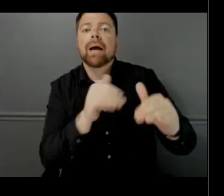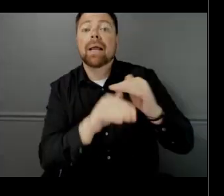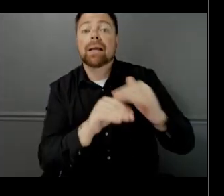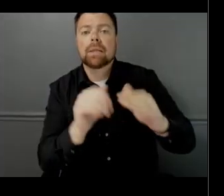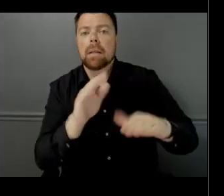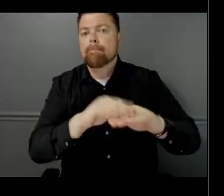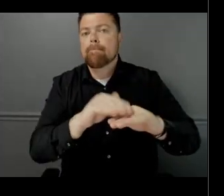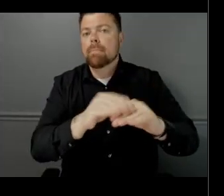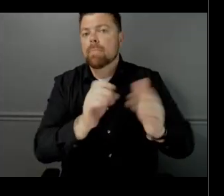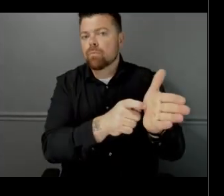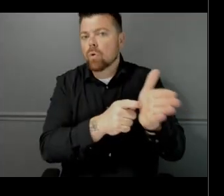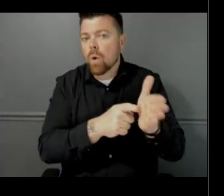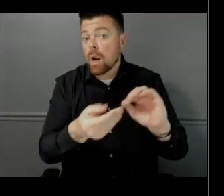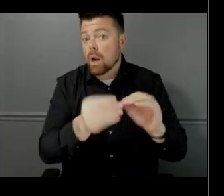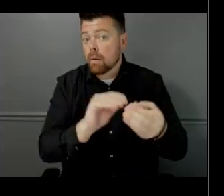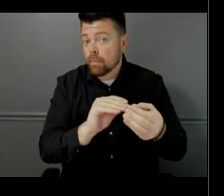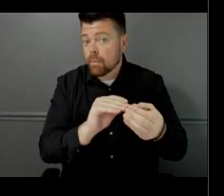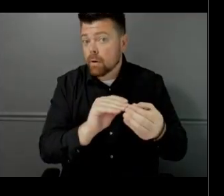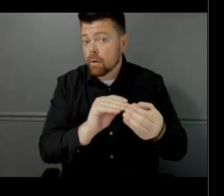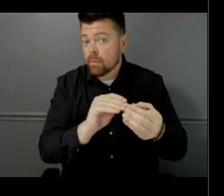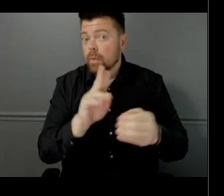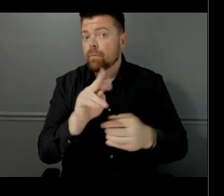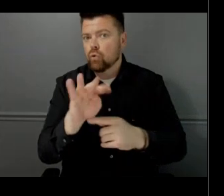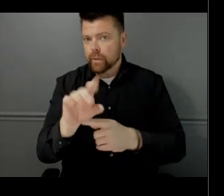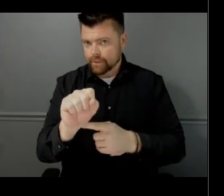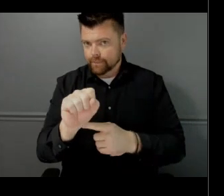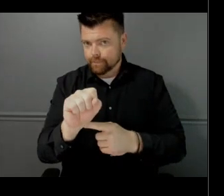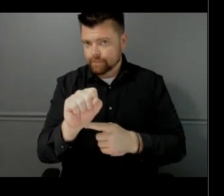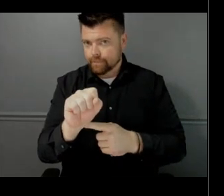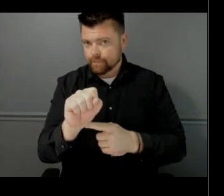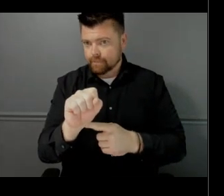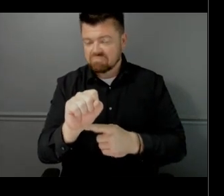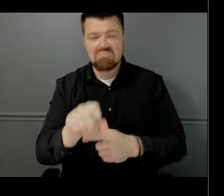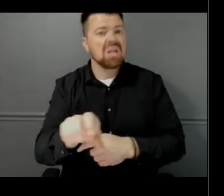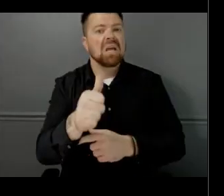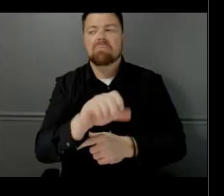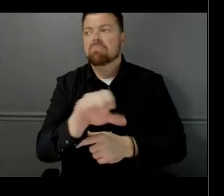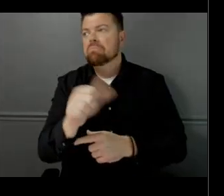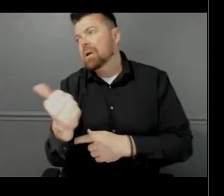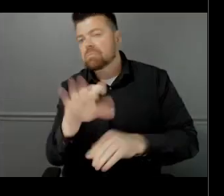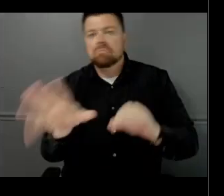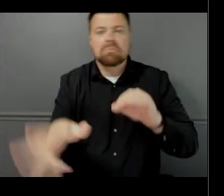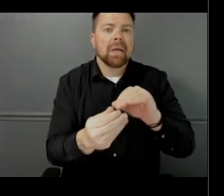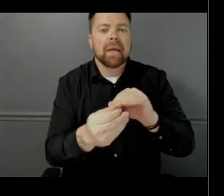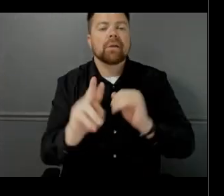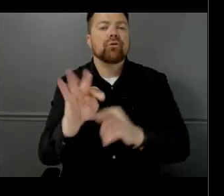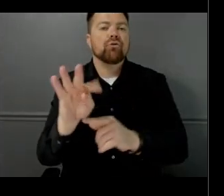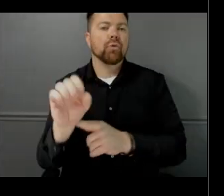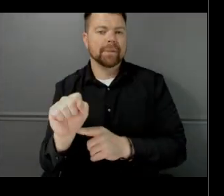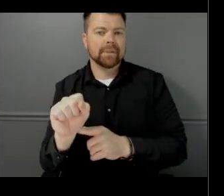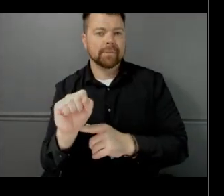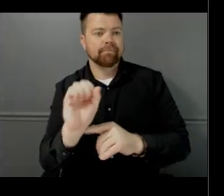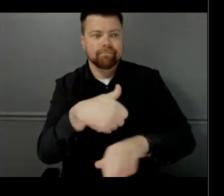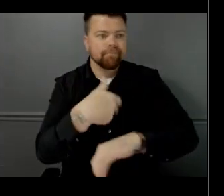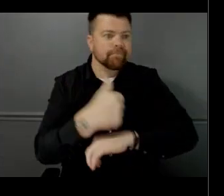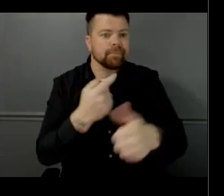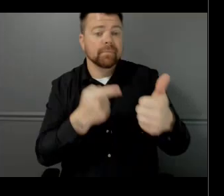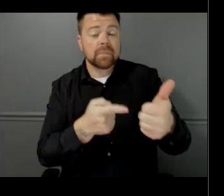minimum required number of units, any additional units that those